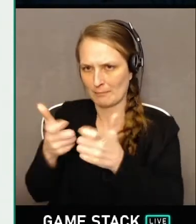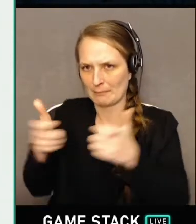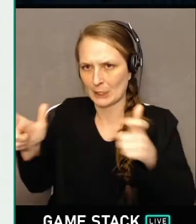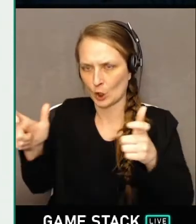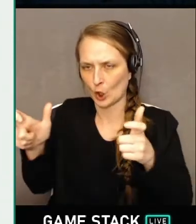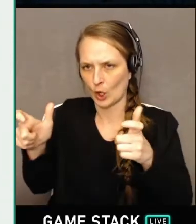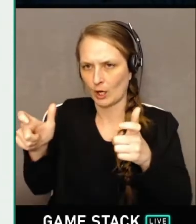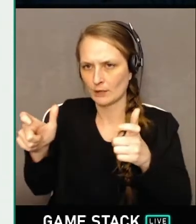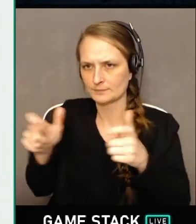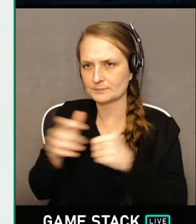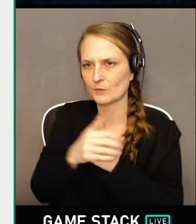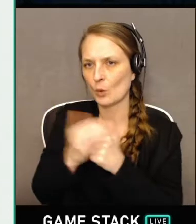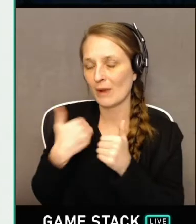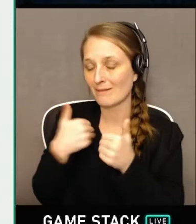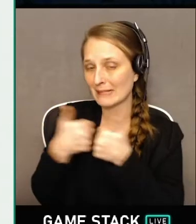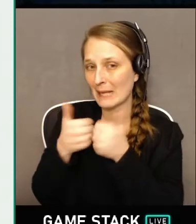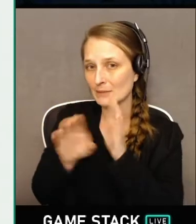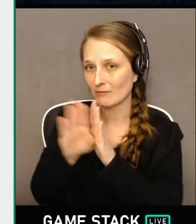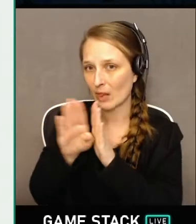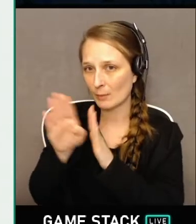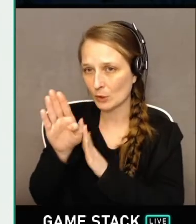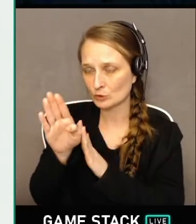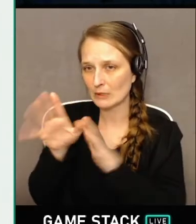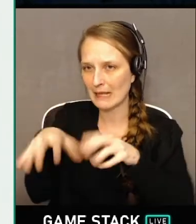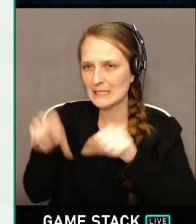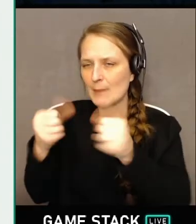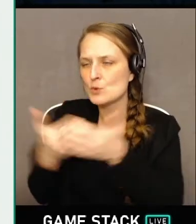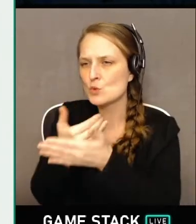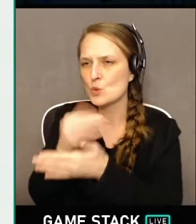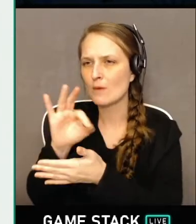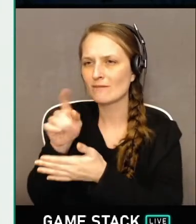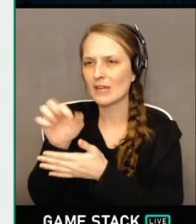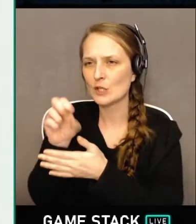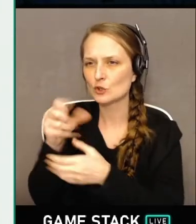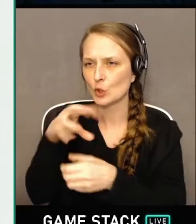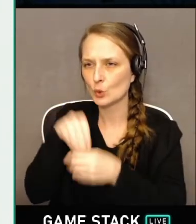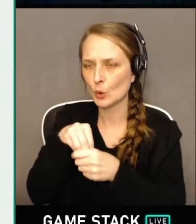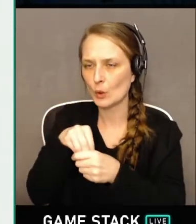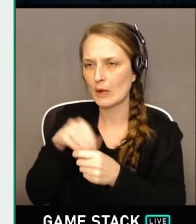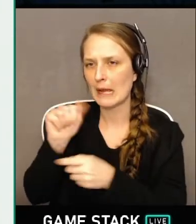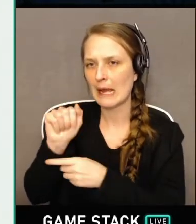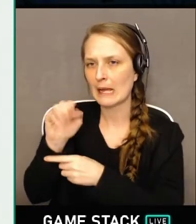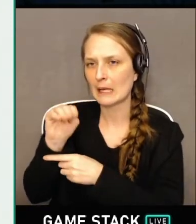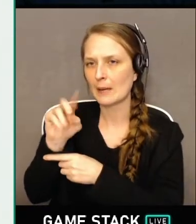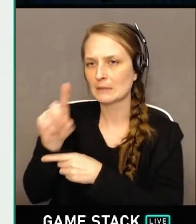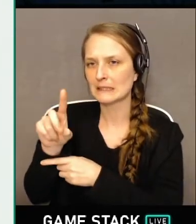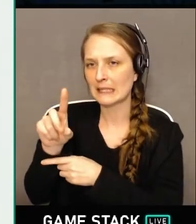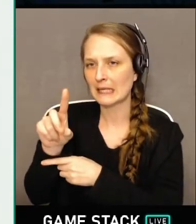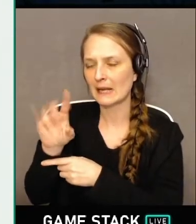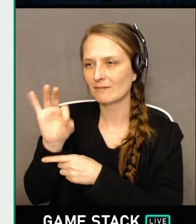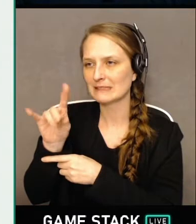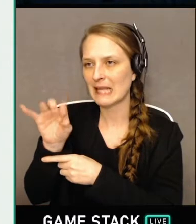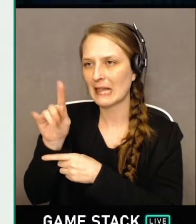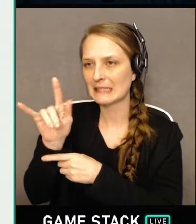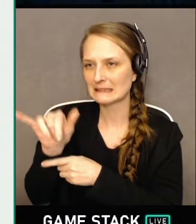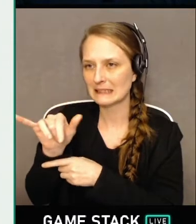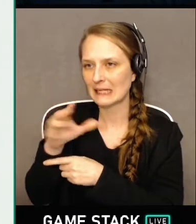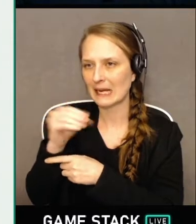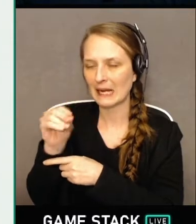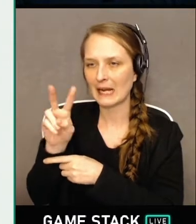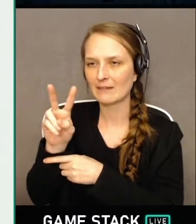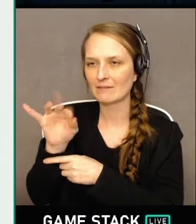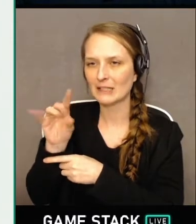to help game developers adopt these new features, including AMD FidelityFX and NVIDIA RTX